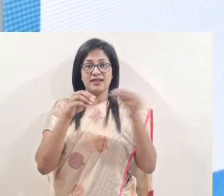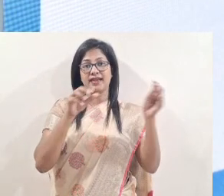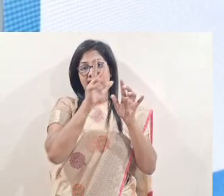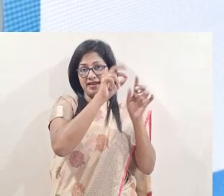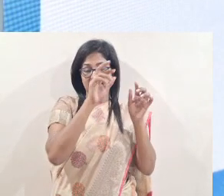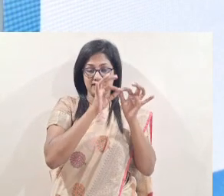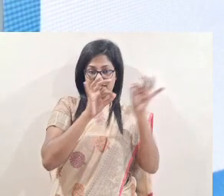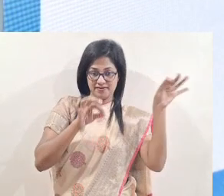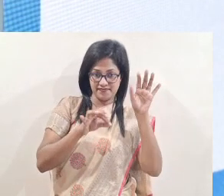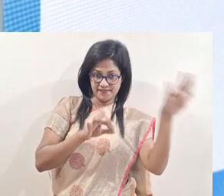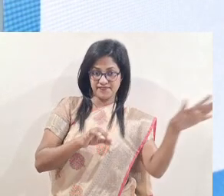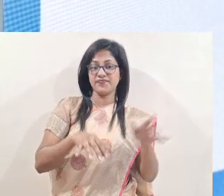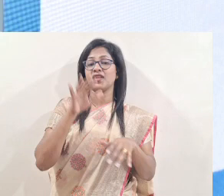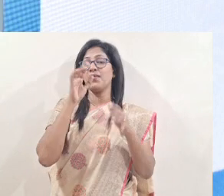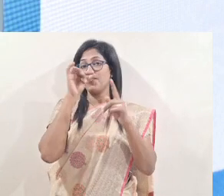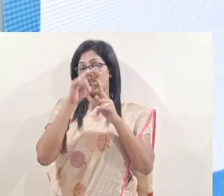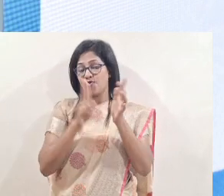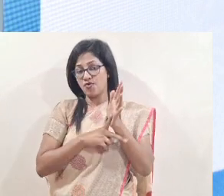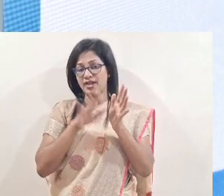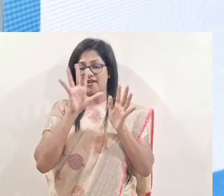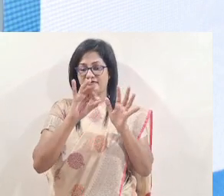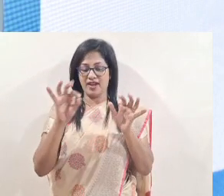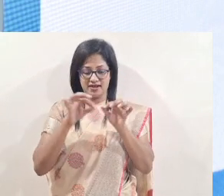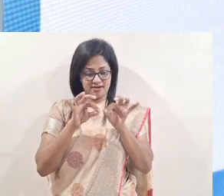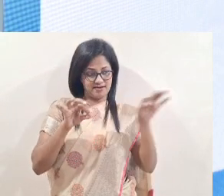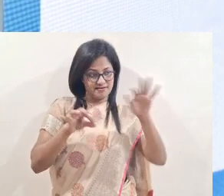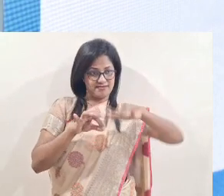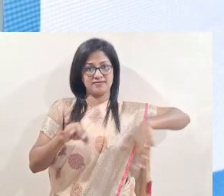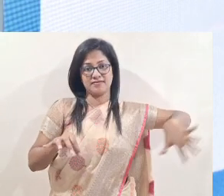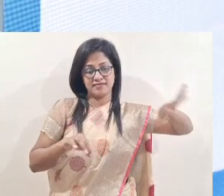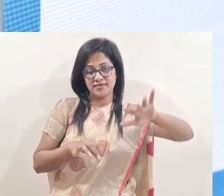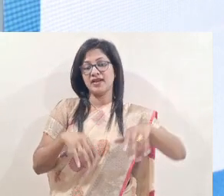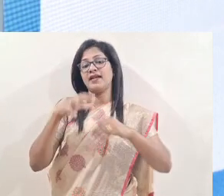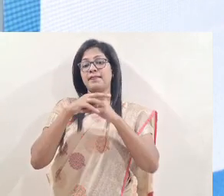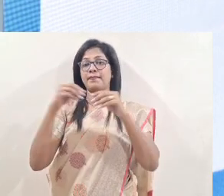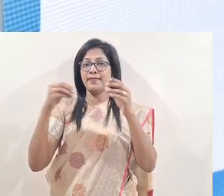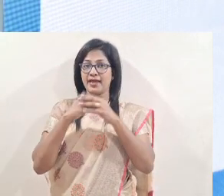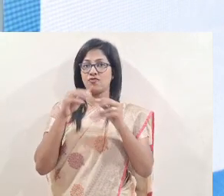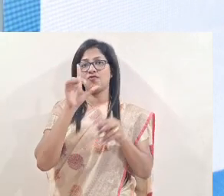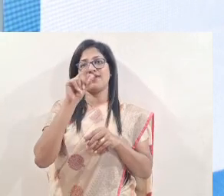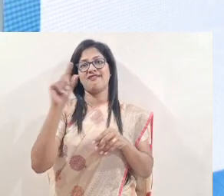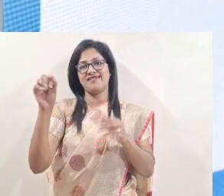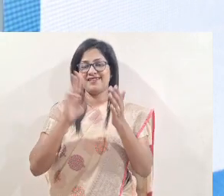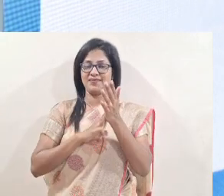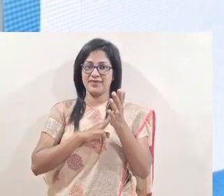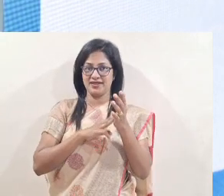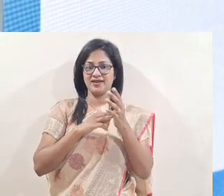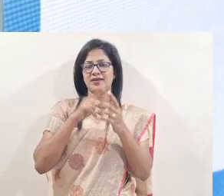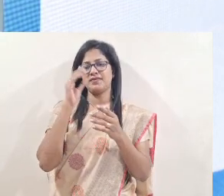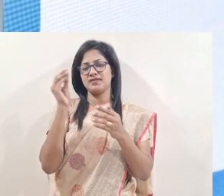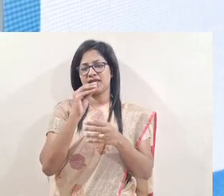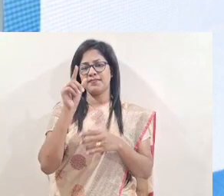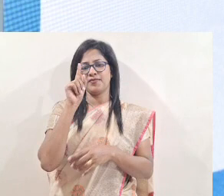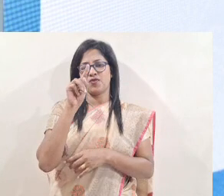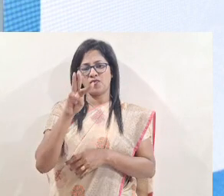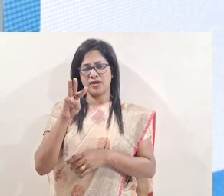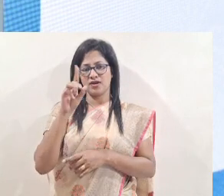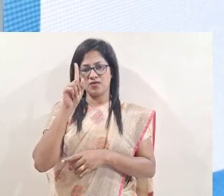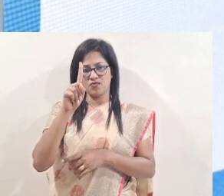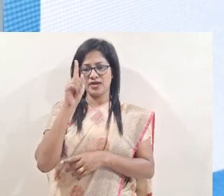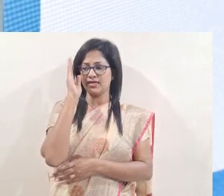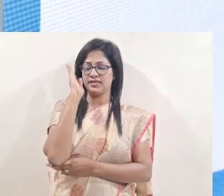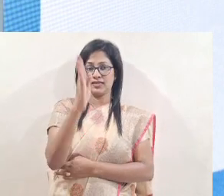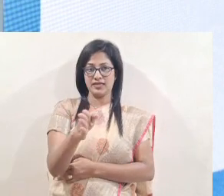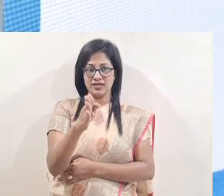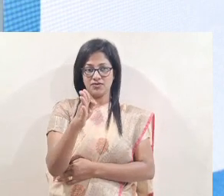500 meters influence area is taken. And in Bangalore, it is 100 meters, that is 1 kilometer. And it varies if it is a corridor.